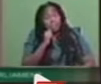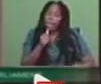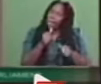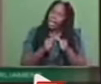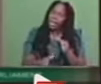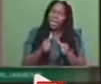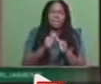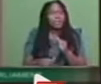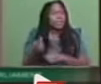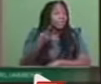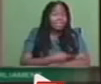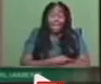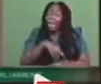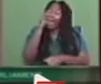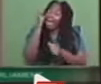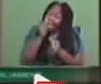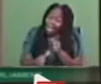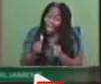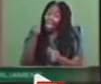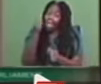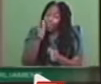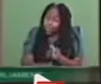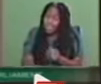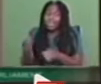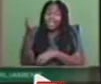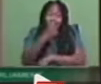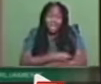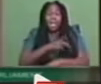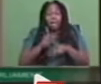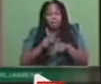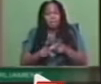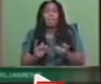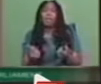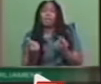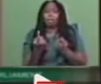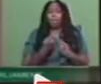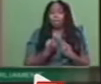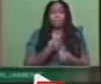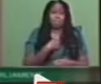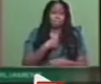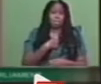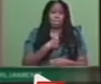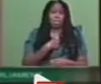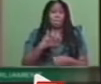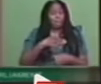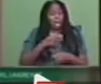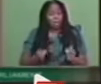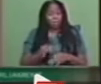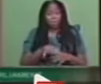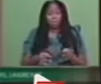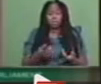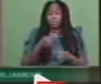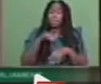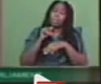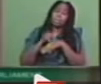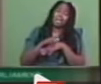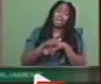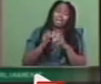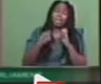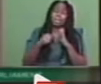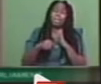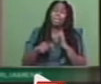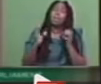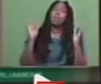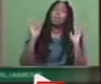people come to my office, people text, people send emails and so on, saying that they're in desperate need